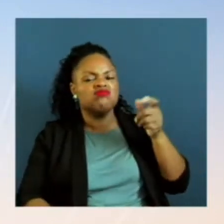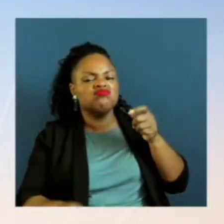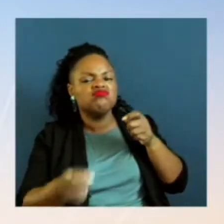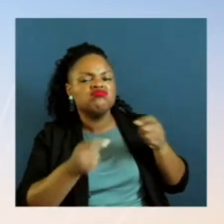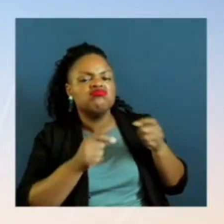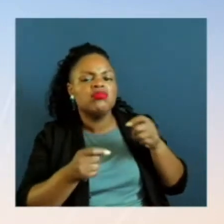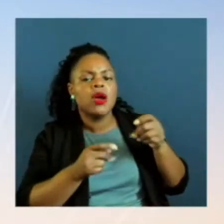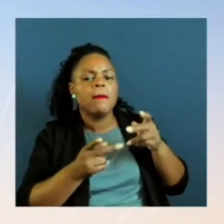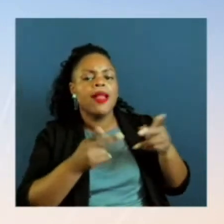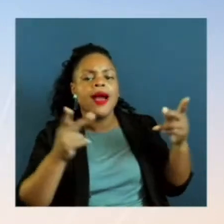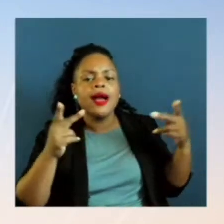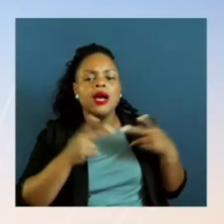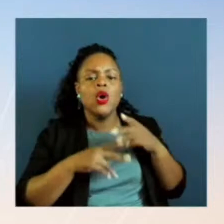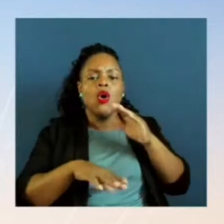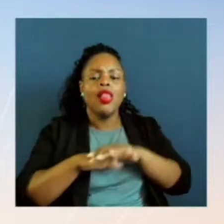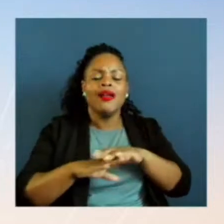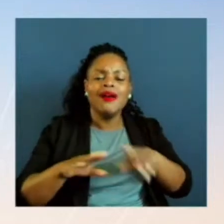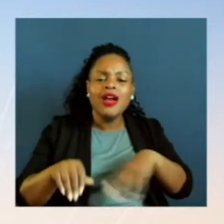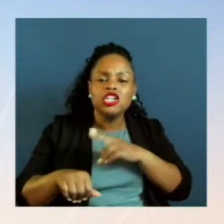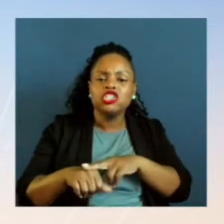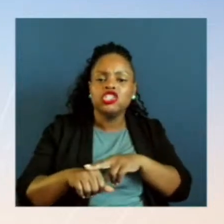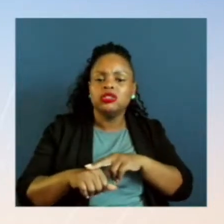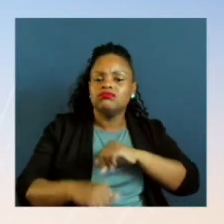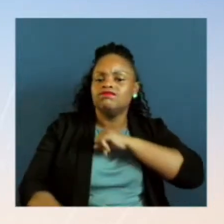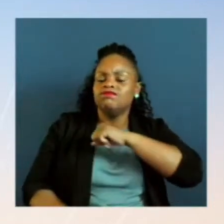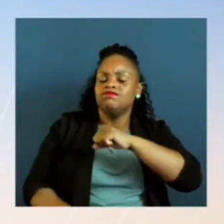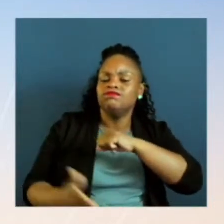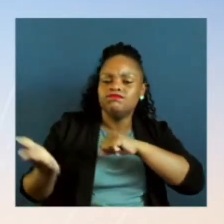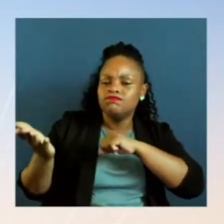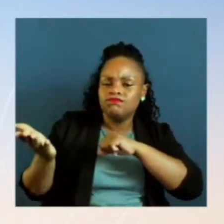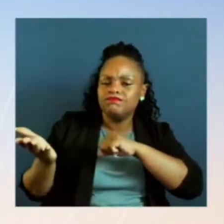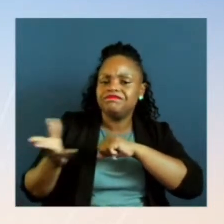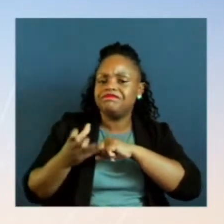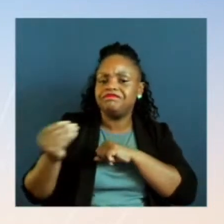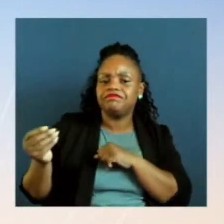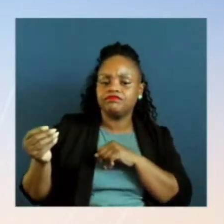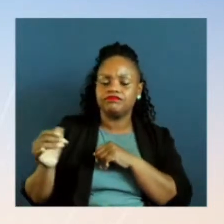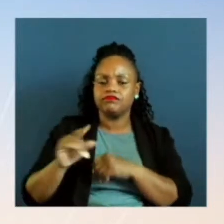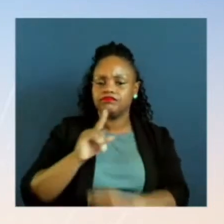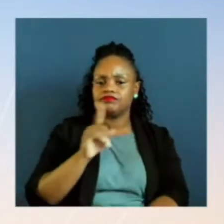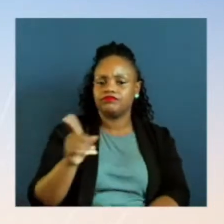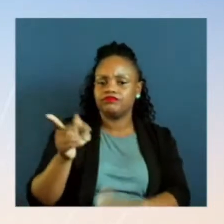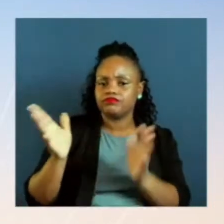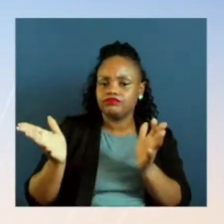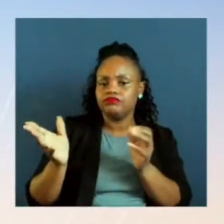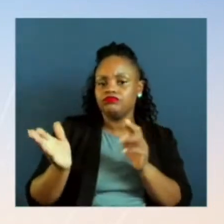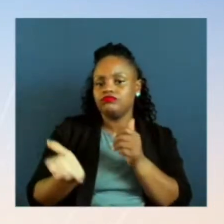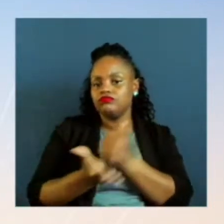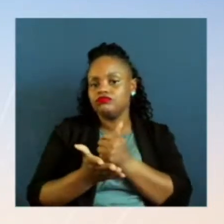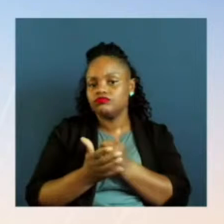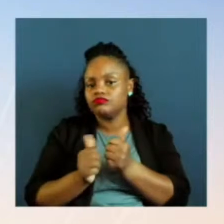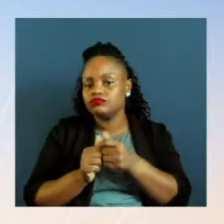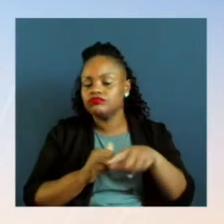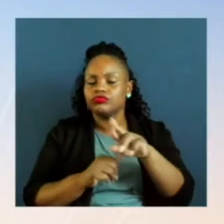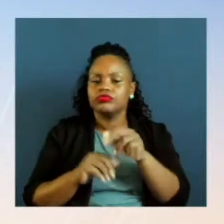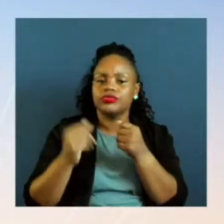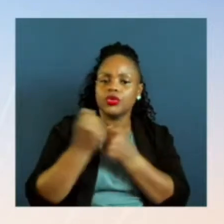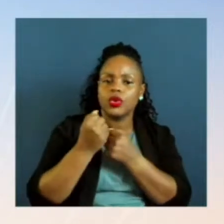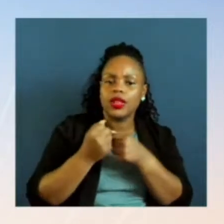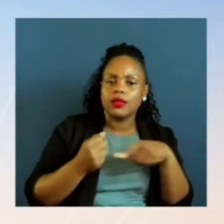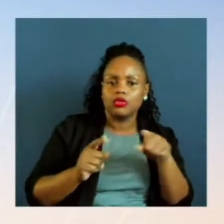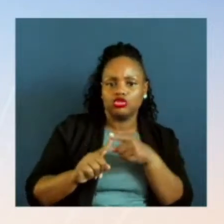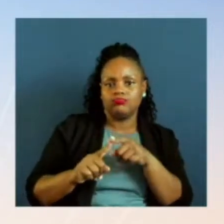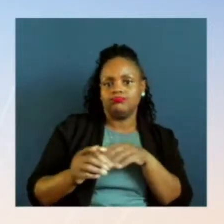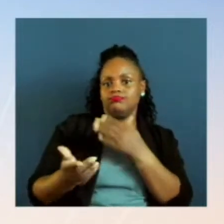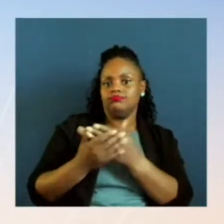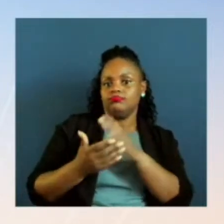Ahmad Massoud? And is the U.S. talking to or assisting them in, or in any way supporting them in reaching their goals? I don't have